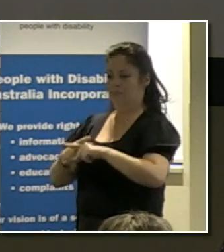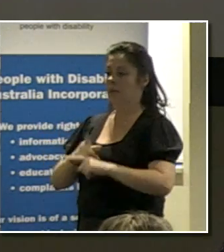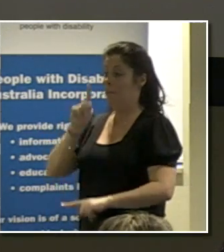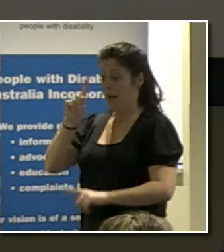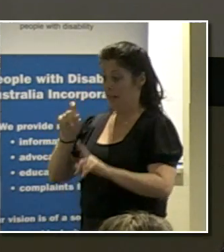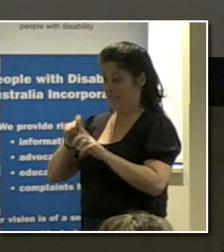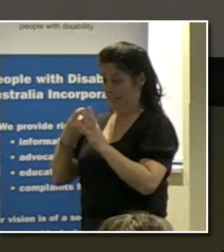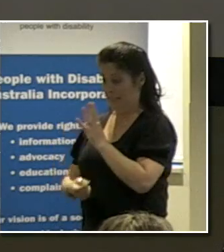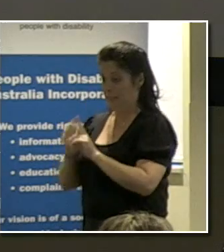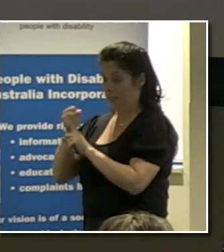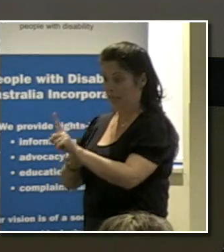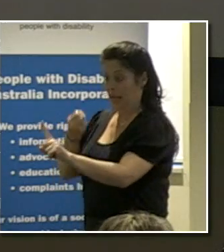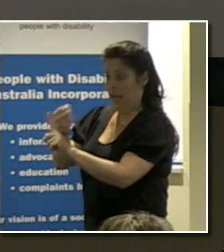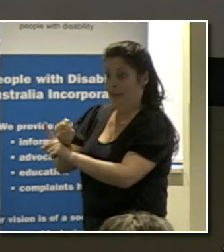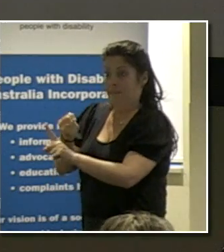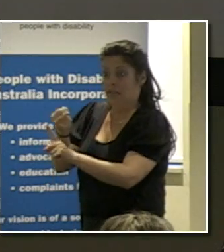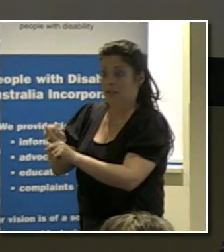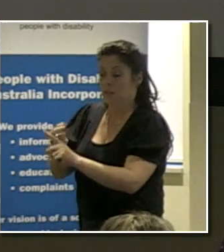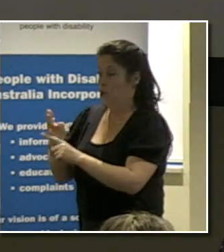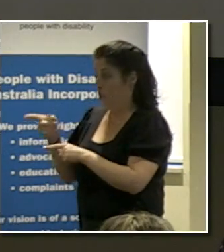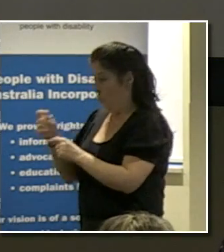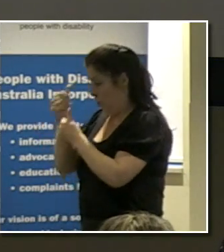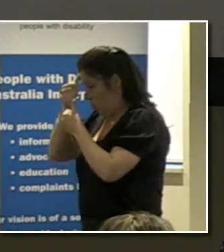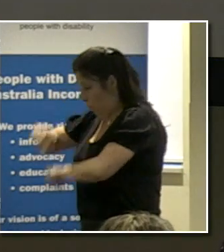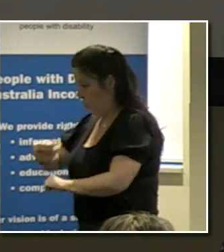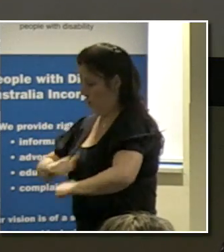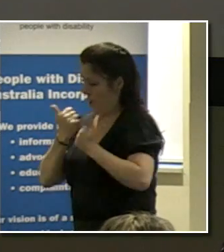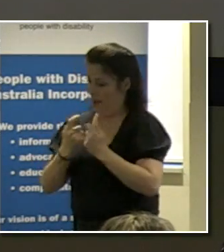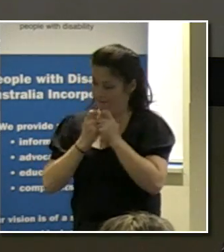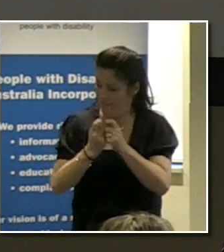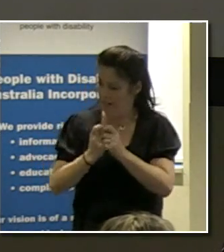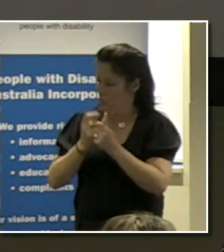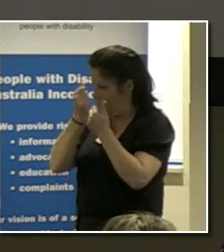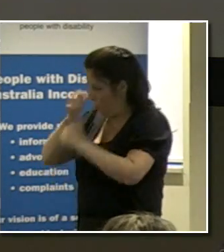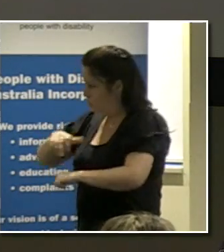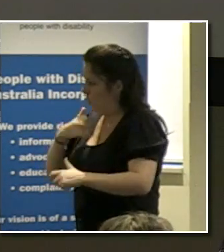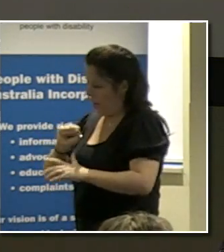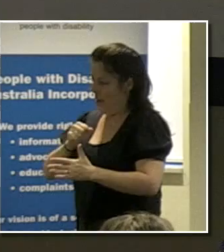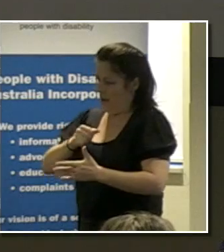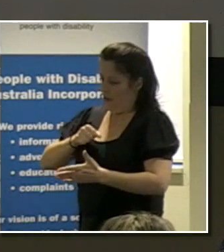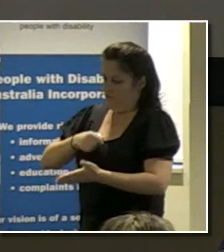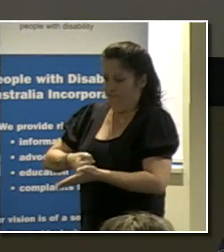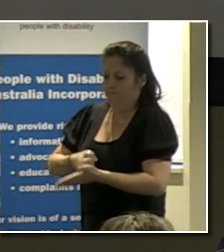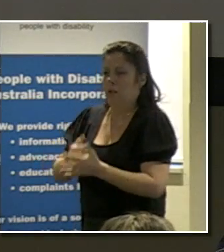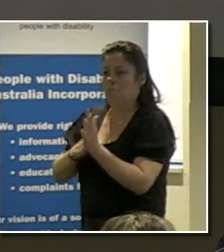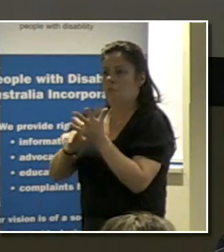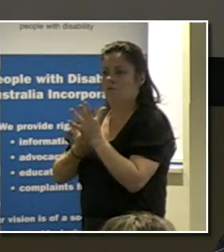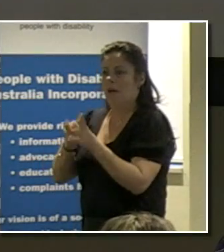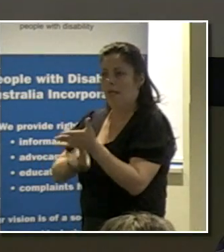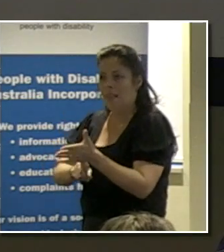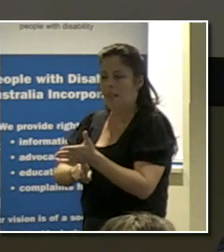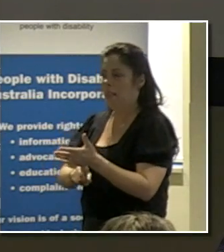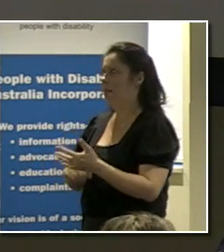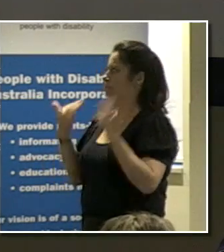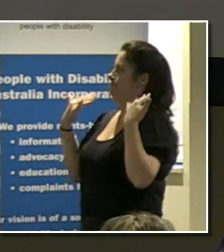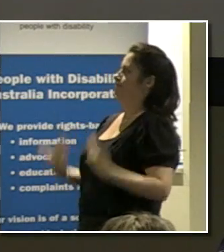disability advocates that were closest to our values and our moral base and the kinds of things that PWD was trying to do,